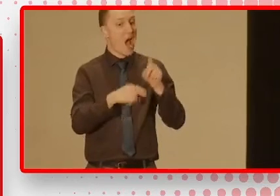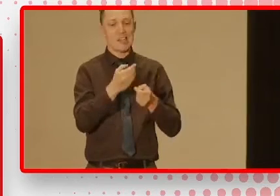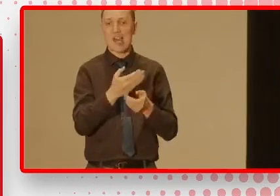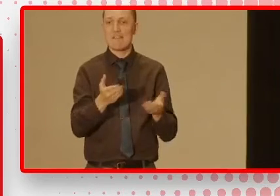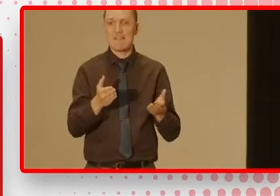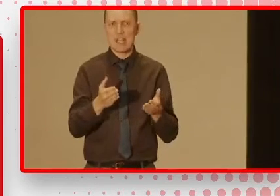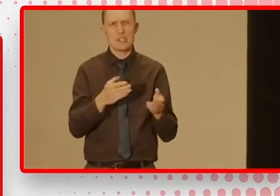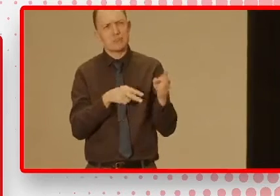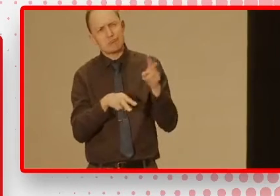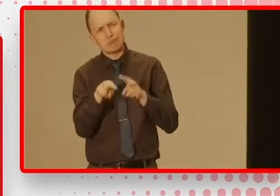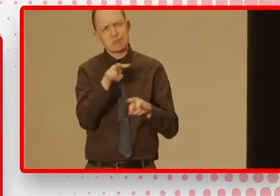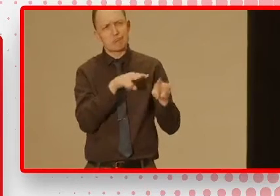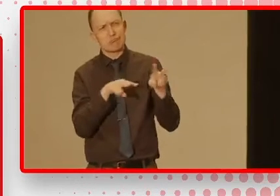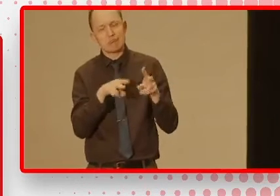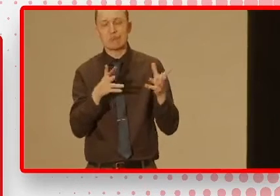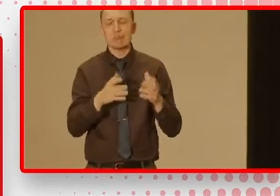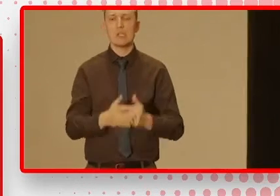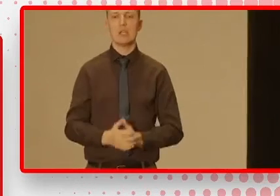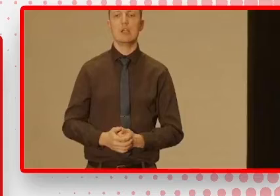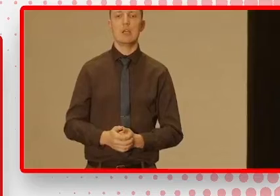with